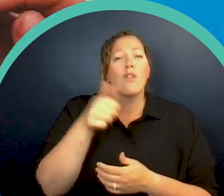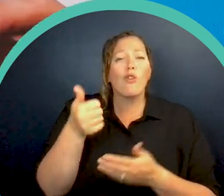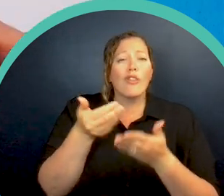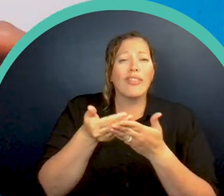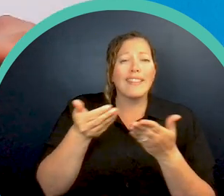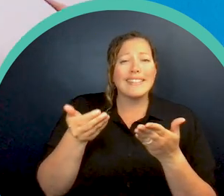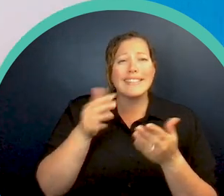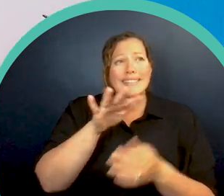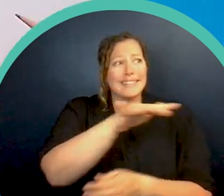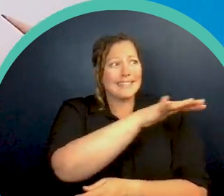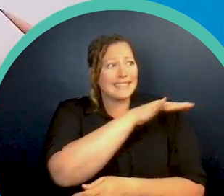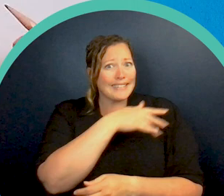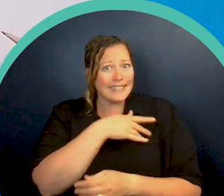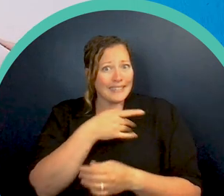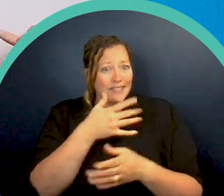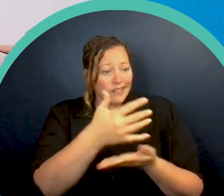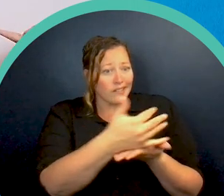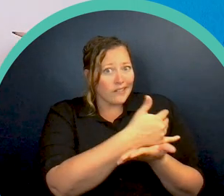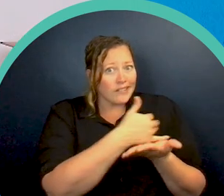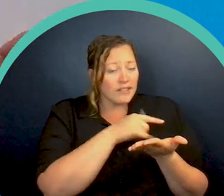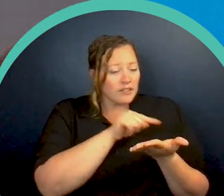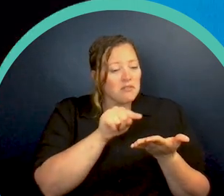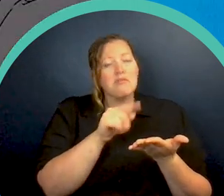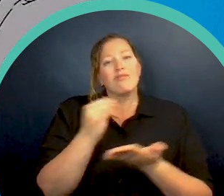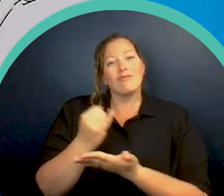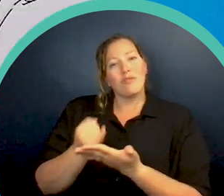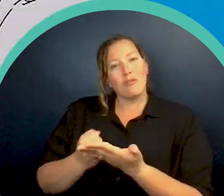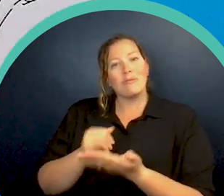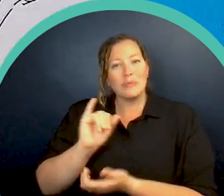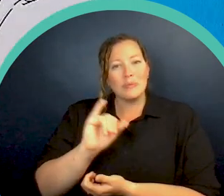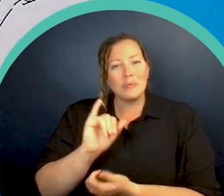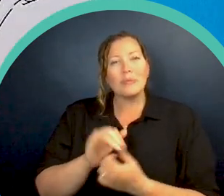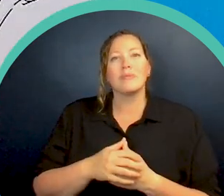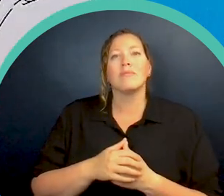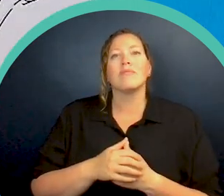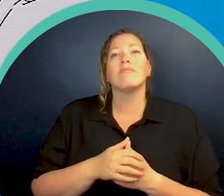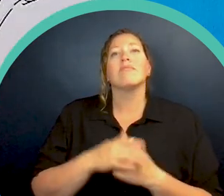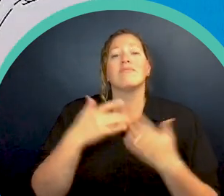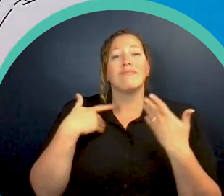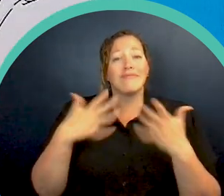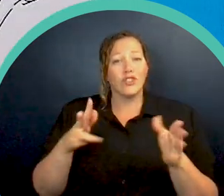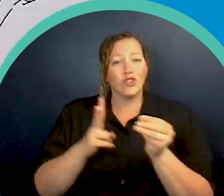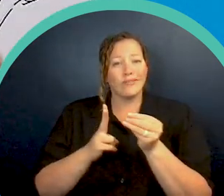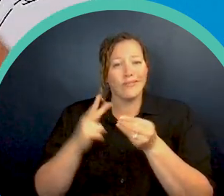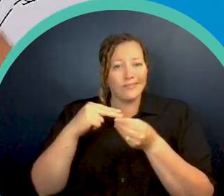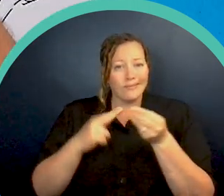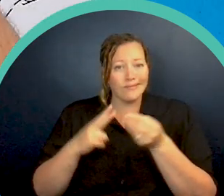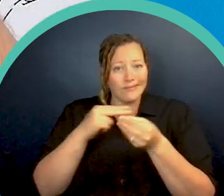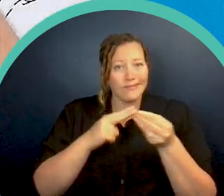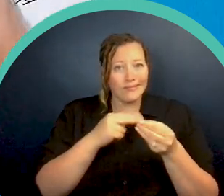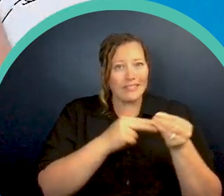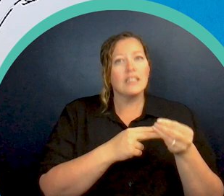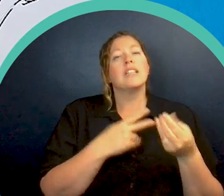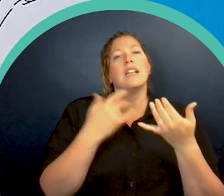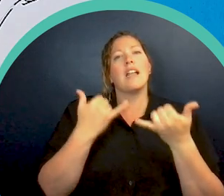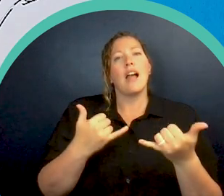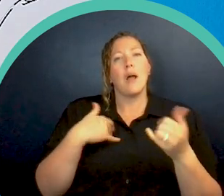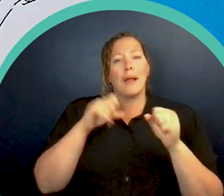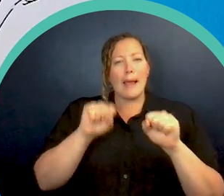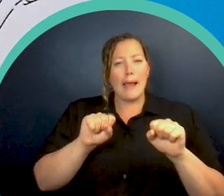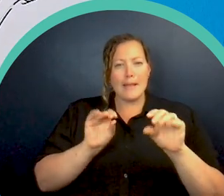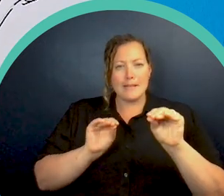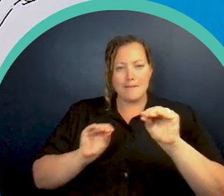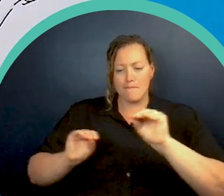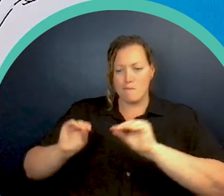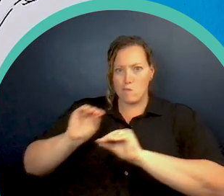that you have in your little collection here. Now, once I've done these, I've cut some of them out. So that way I can